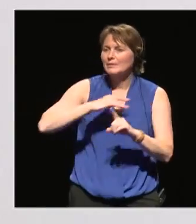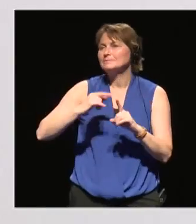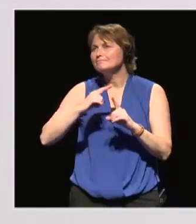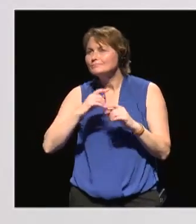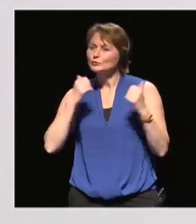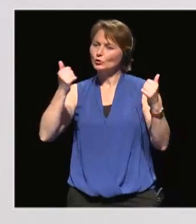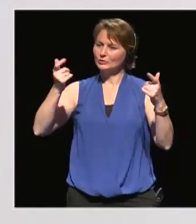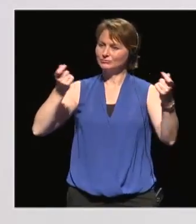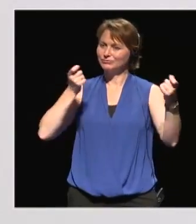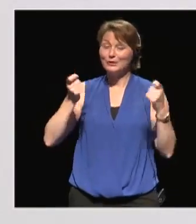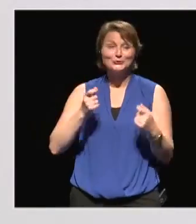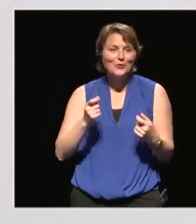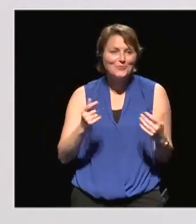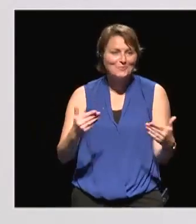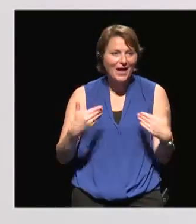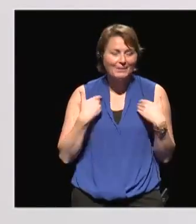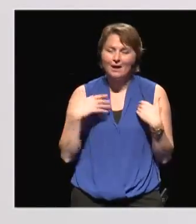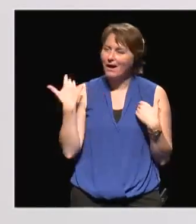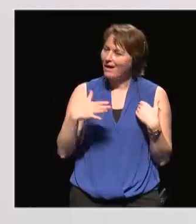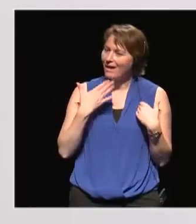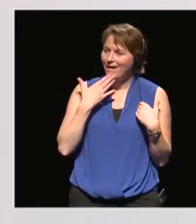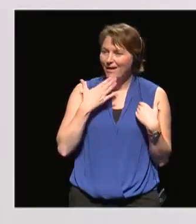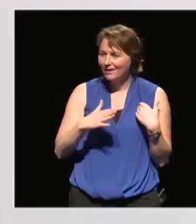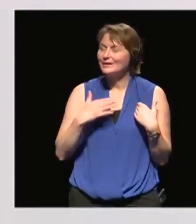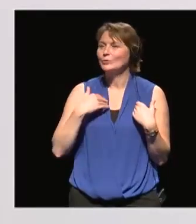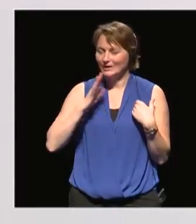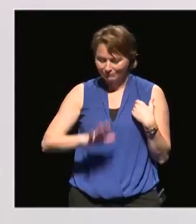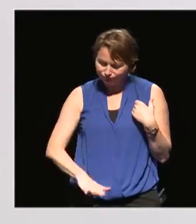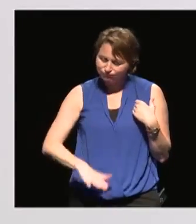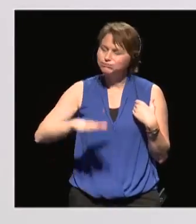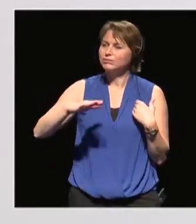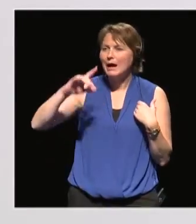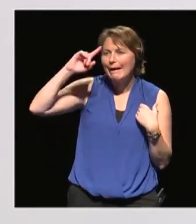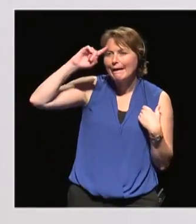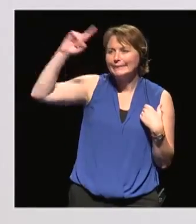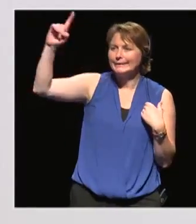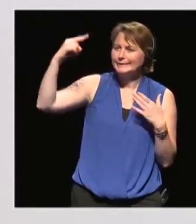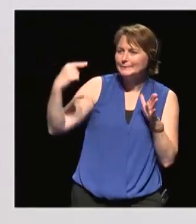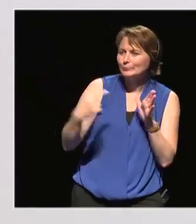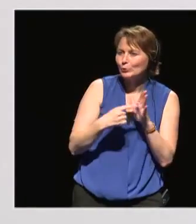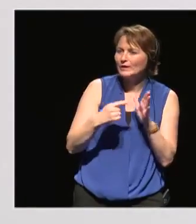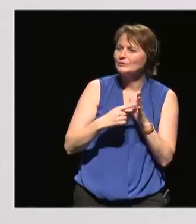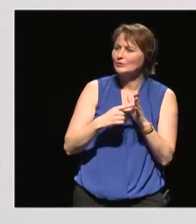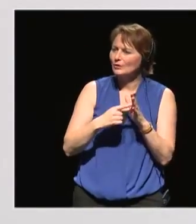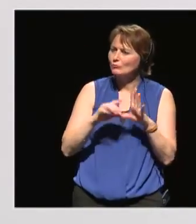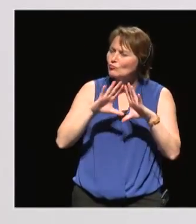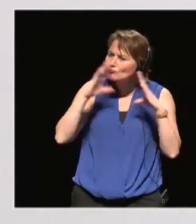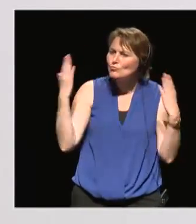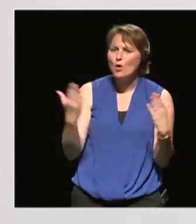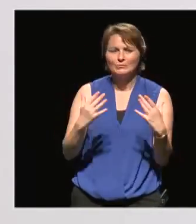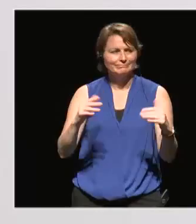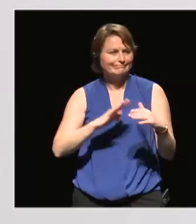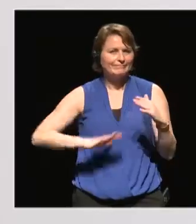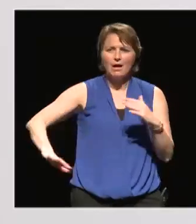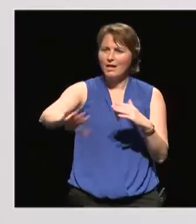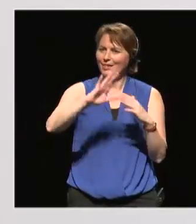we have grown up under the ideals and principles of gross national happiness that really not just require